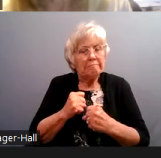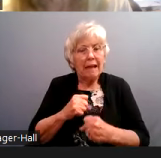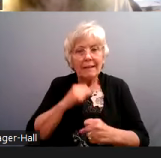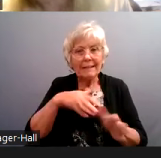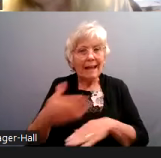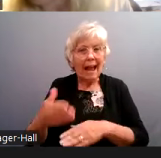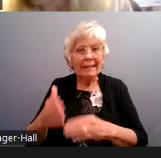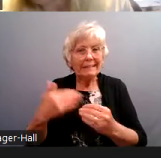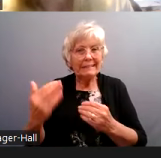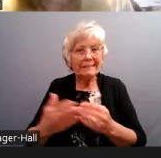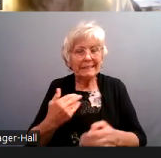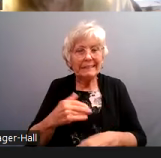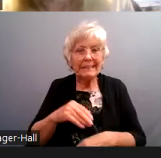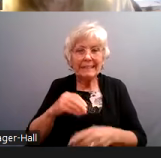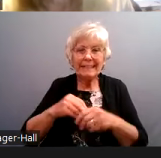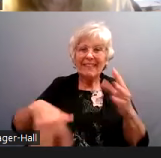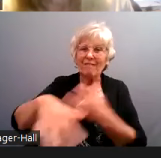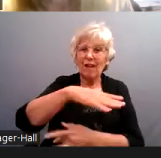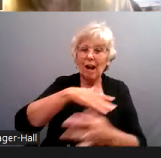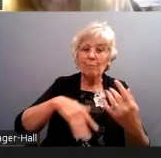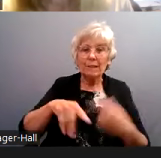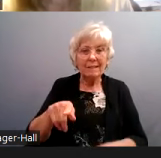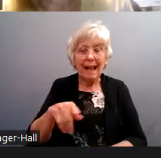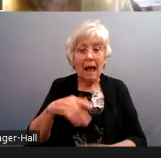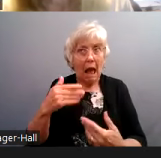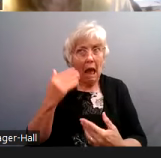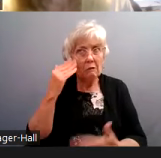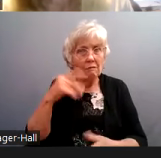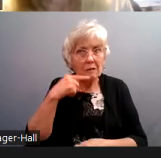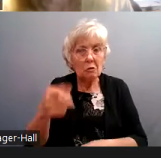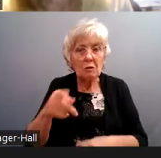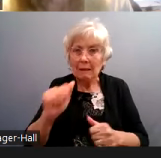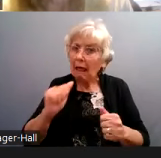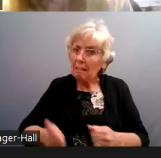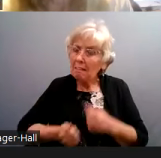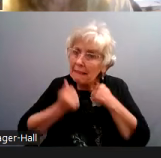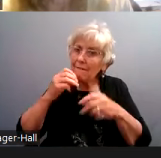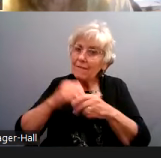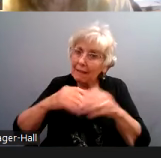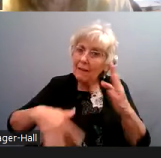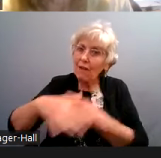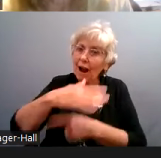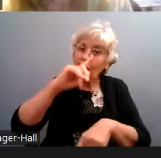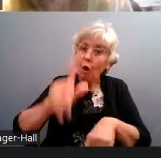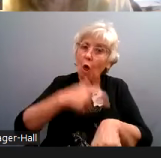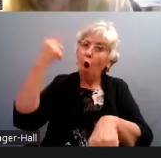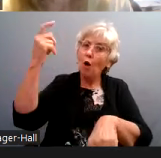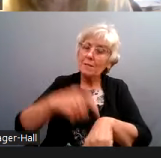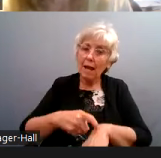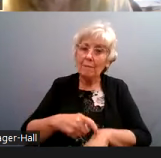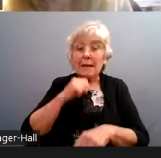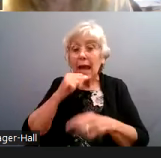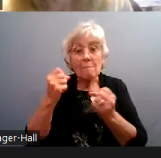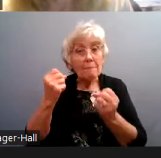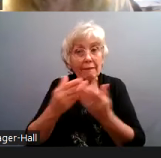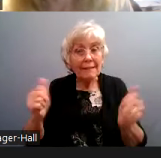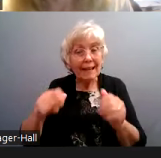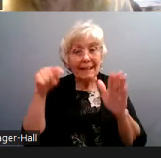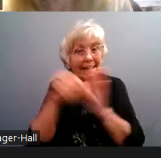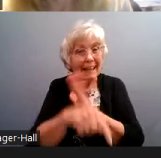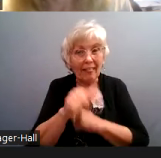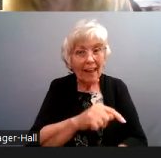if I said that or not. It's really hardy in the environment, can live in the environment for a long time. Not a lot of things can kill it. For a